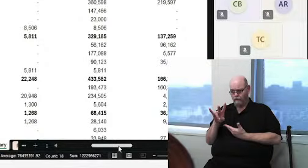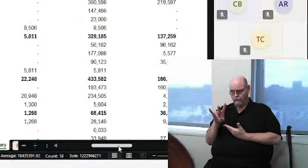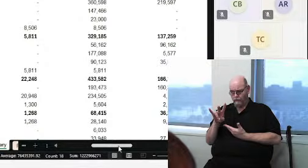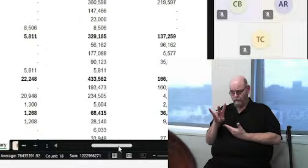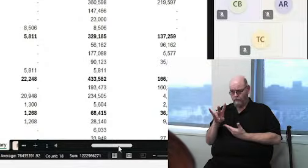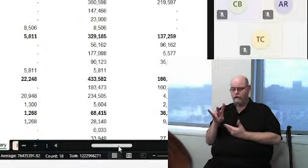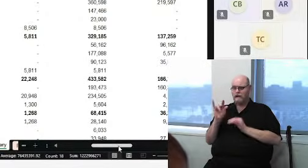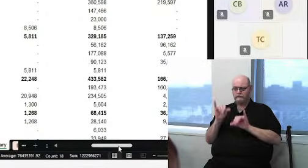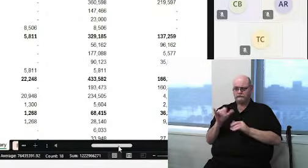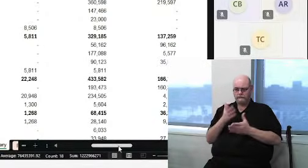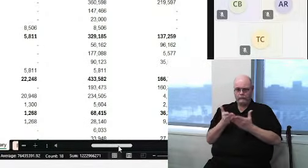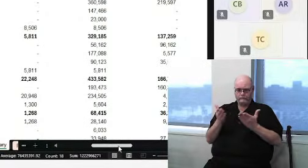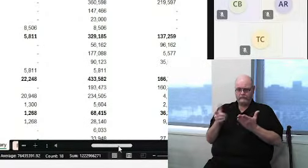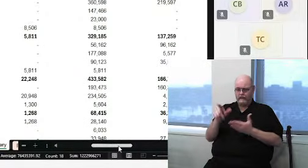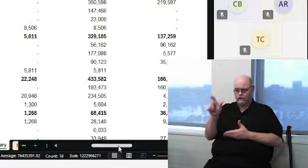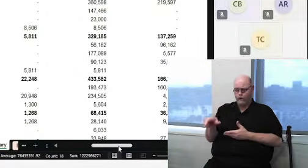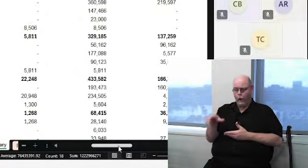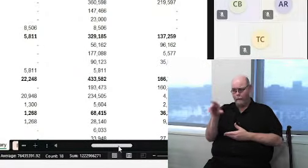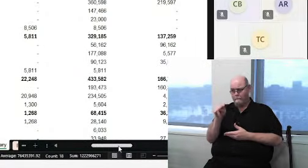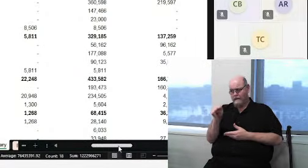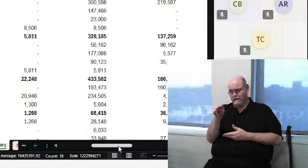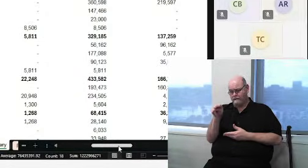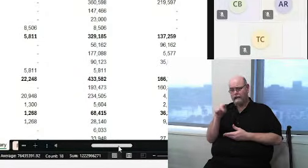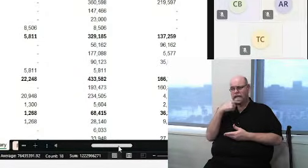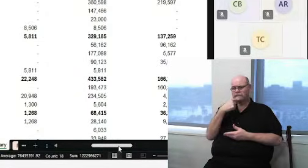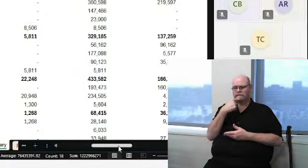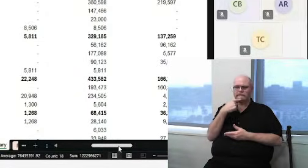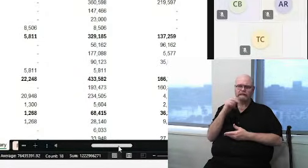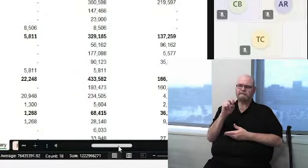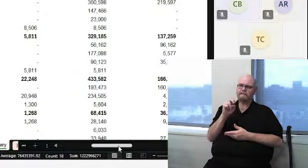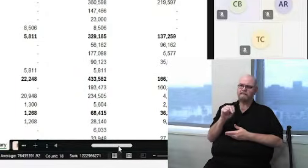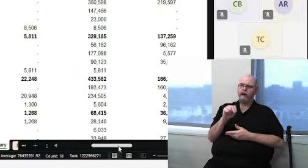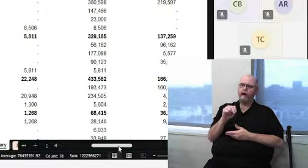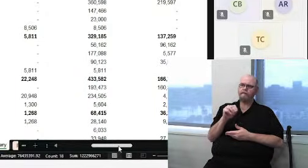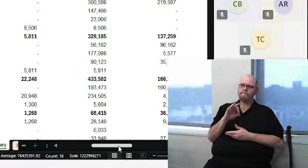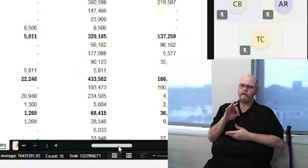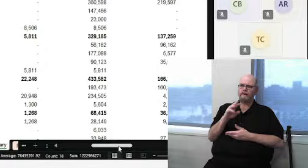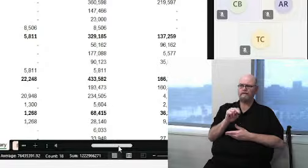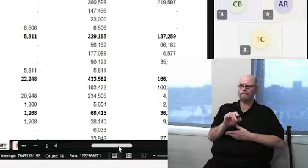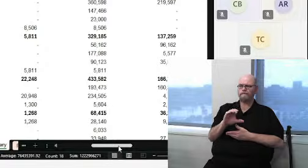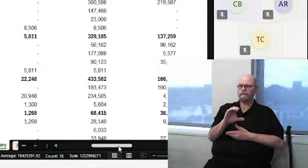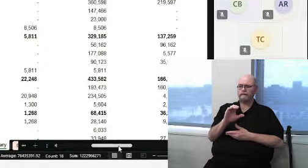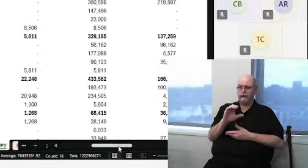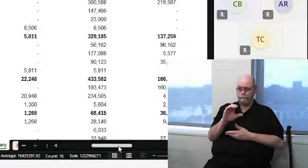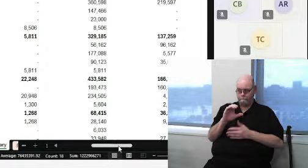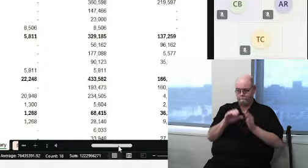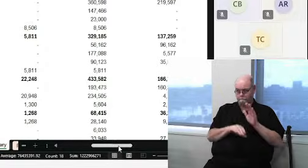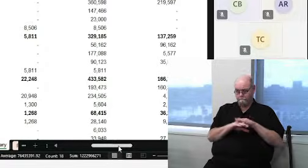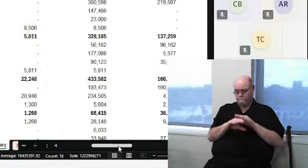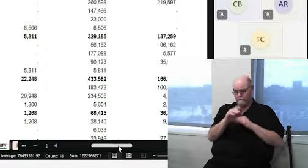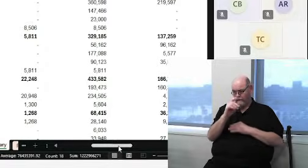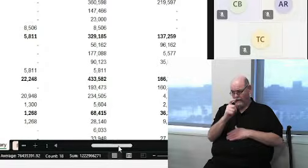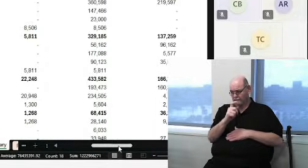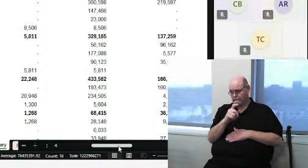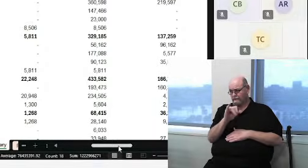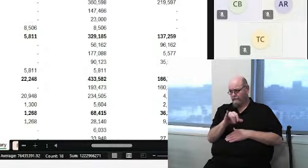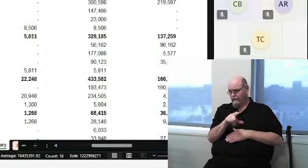27, same thing, column N, non-federal funded CapEx. The number there